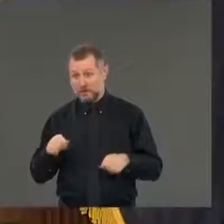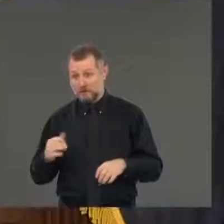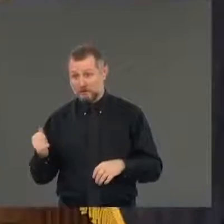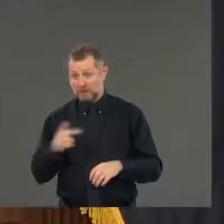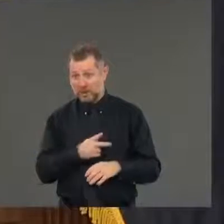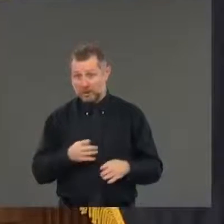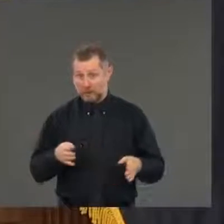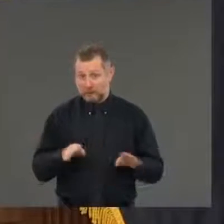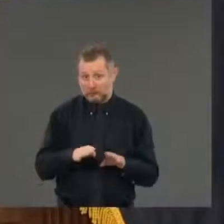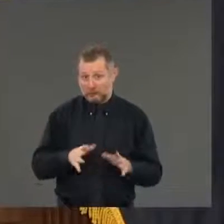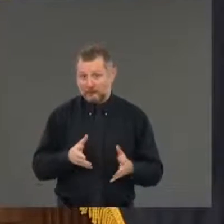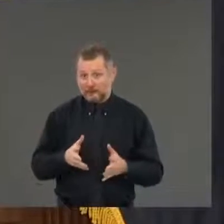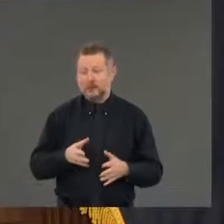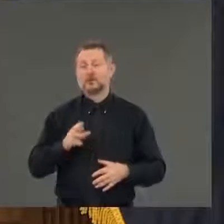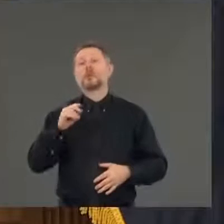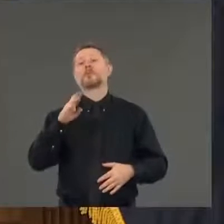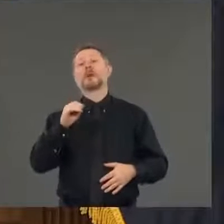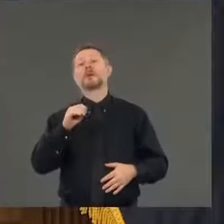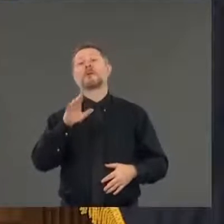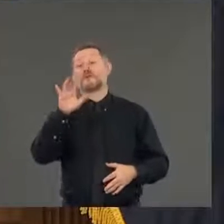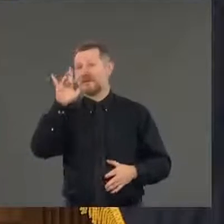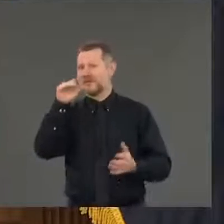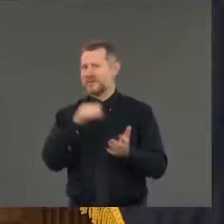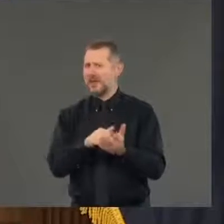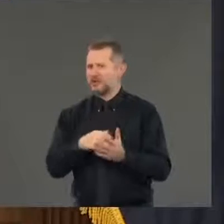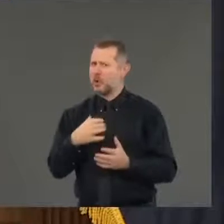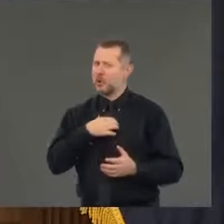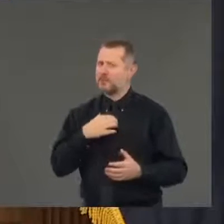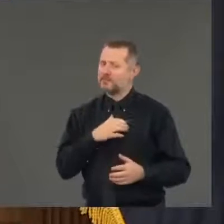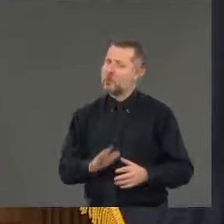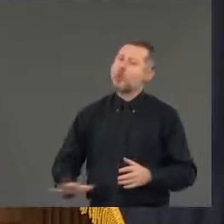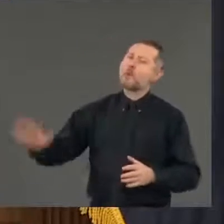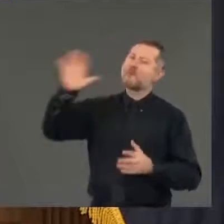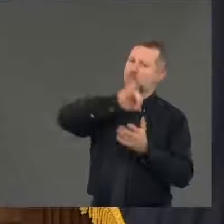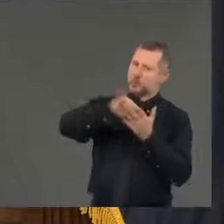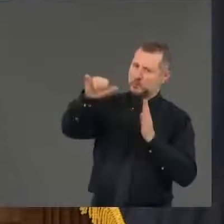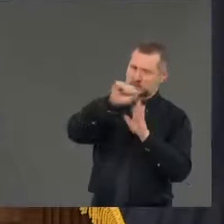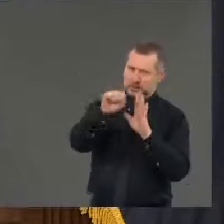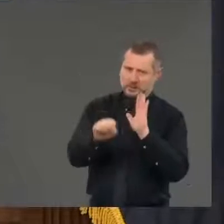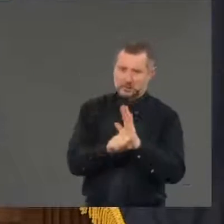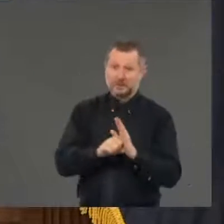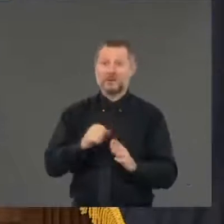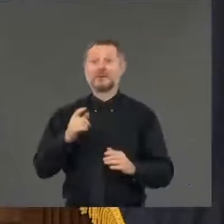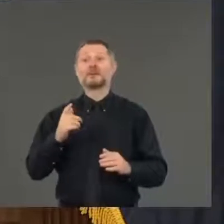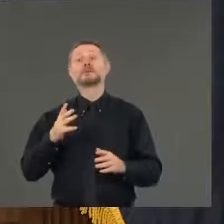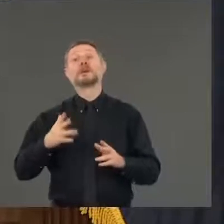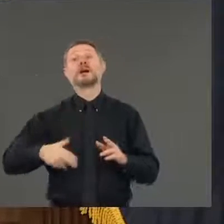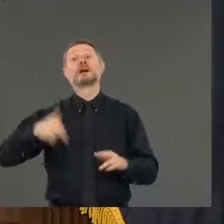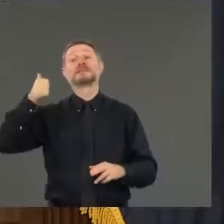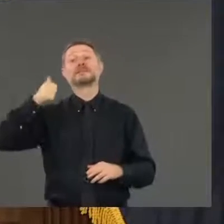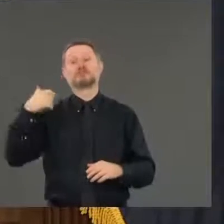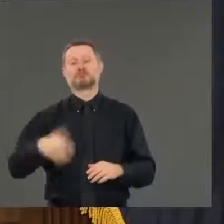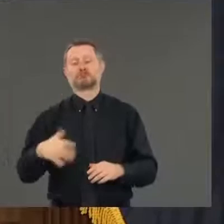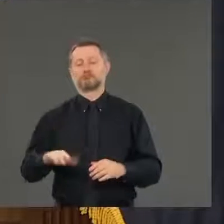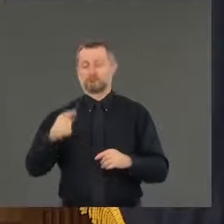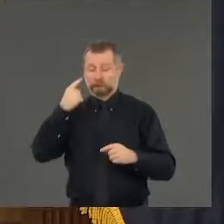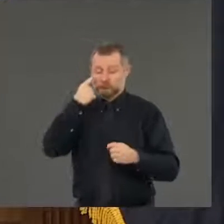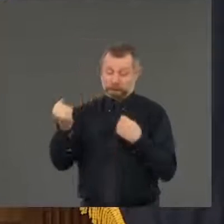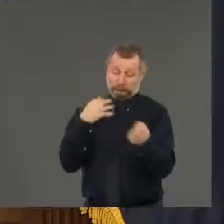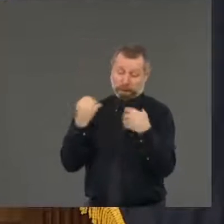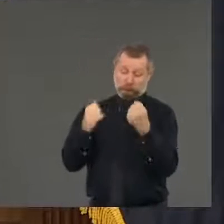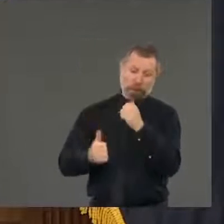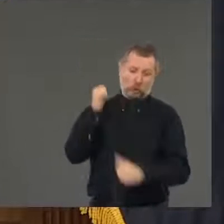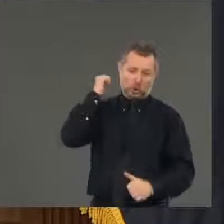of complaints, 25,000 statewide. Highest number, Manhattan and the